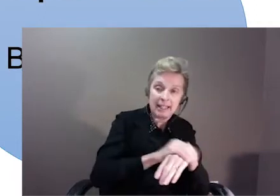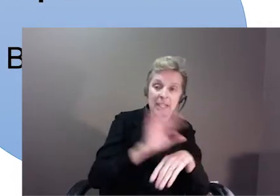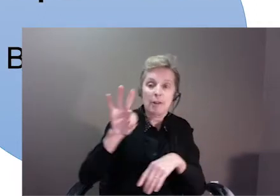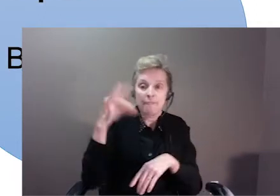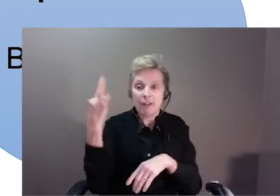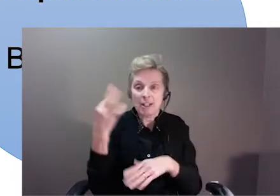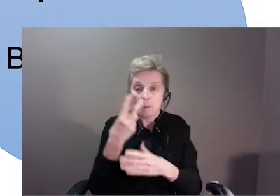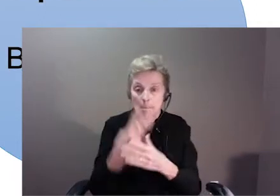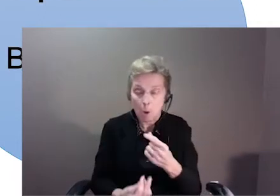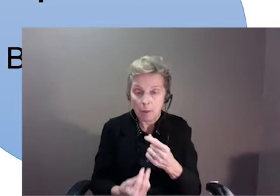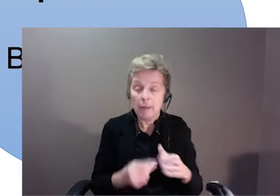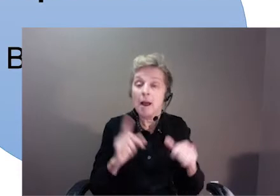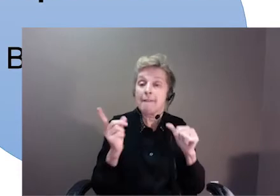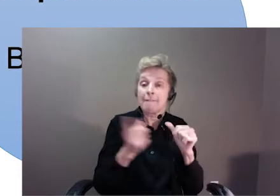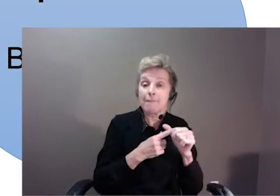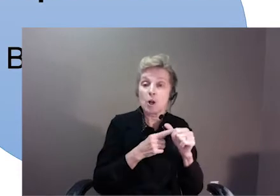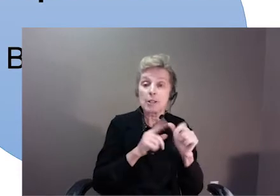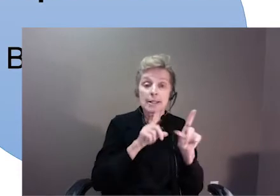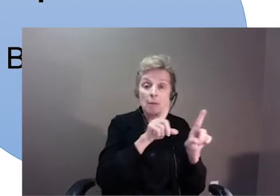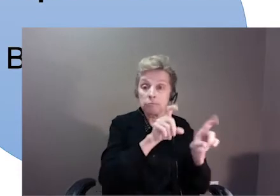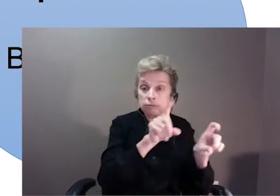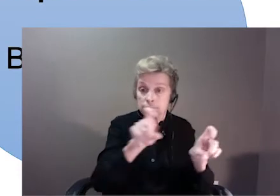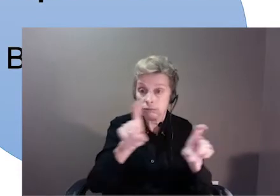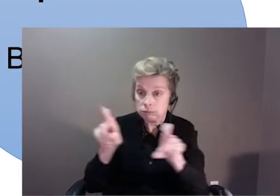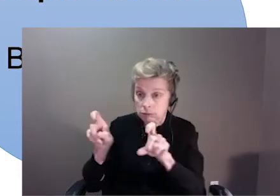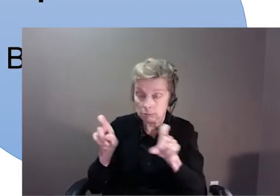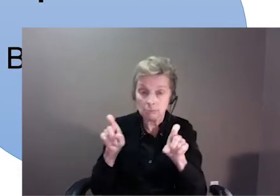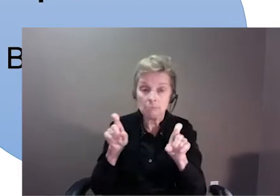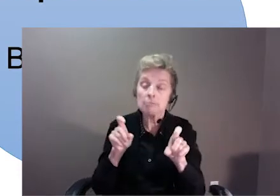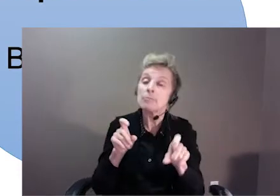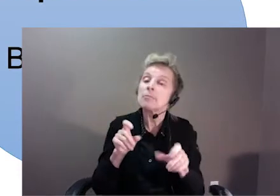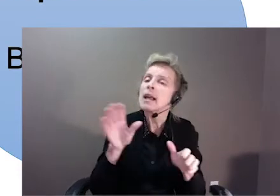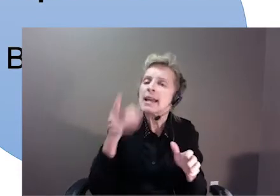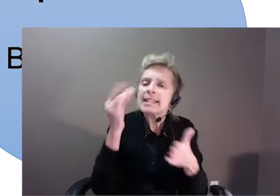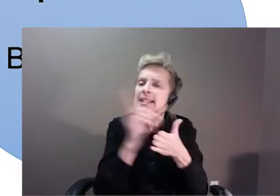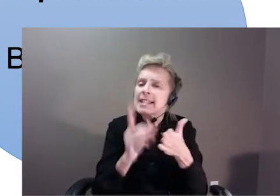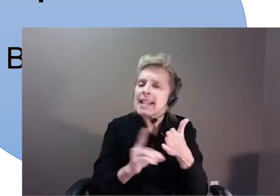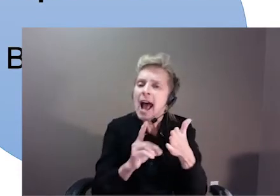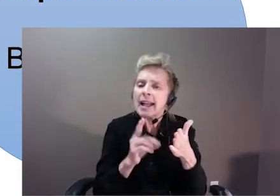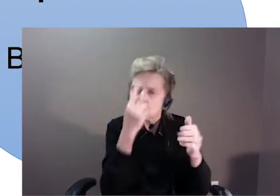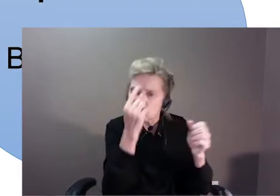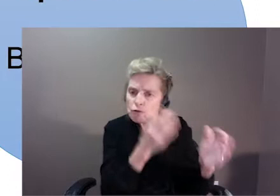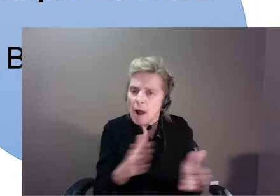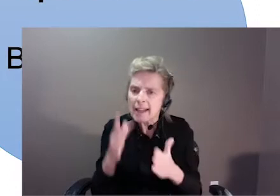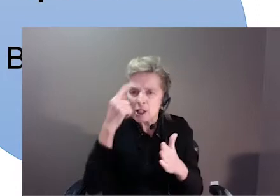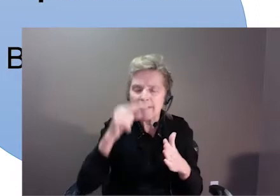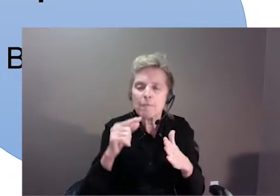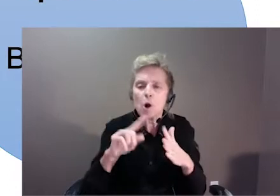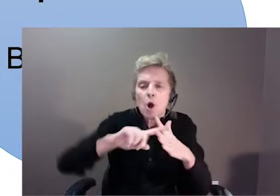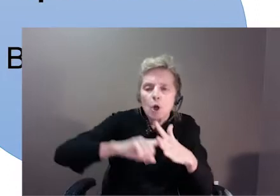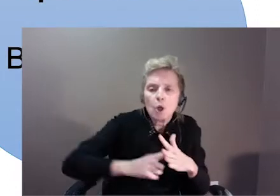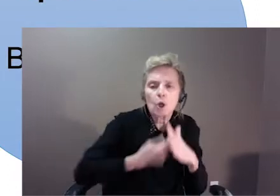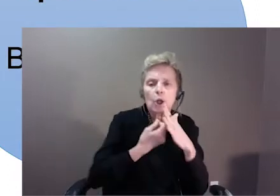first round, we ask our participants to design strategies to support the early career stage in the future, and we follow